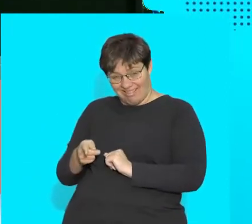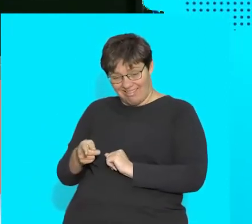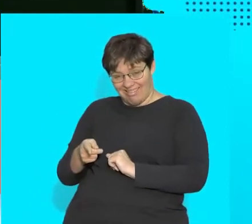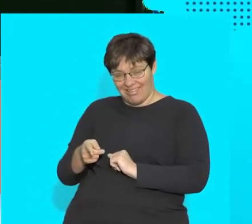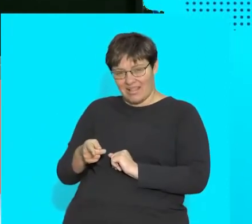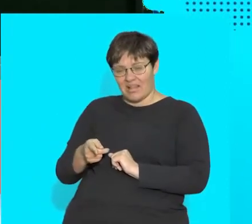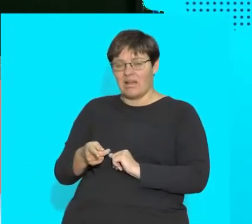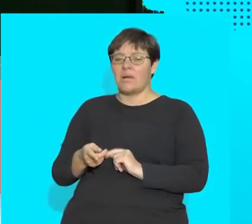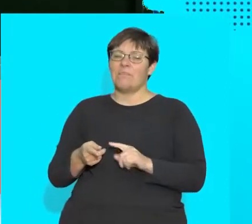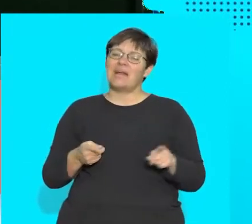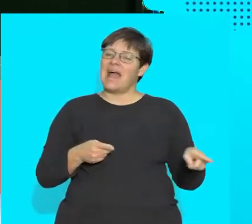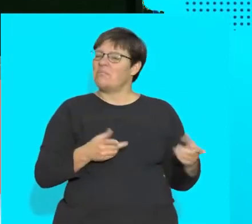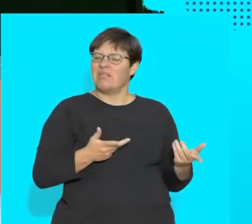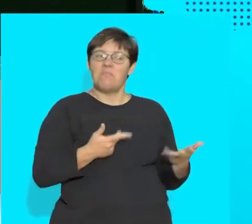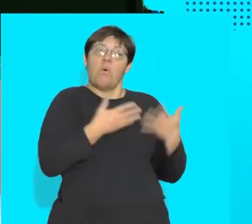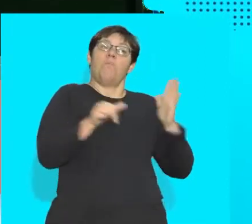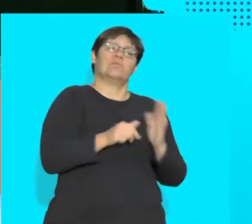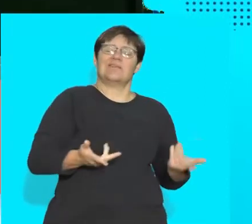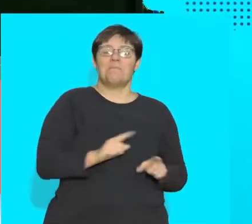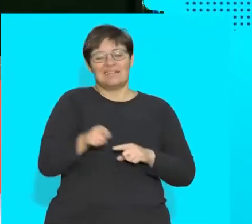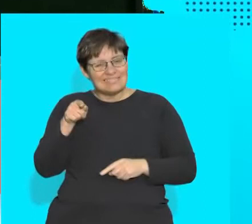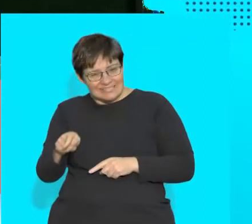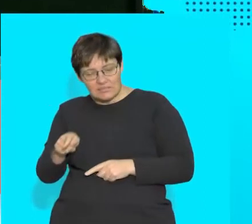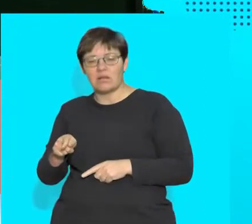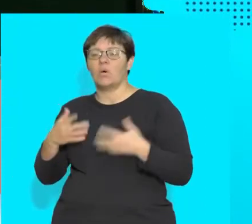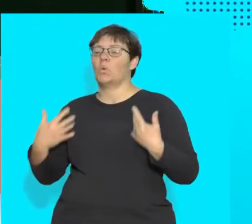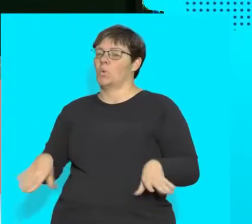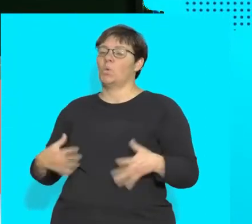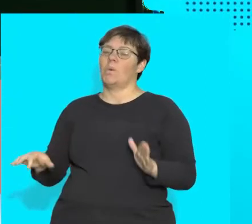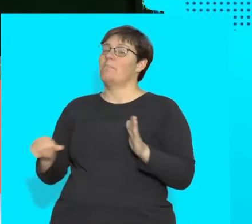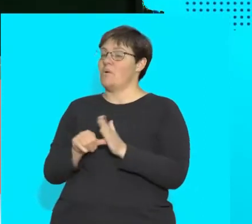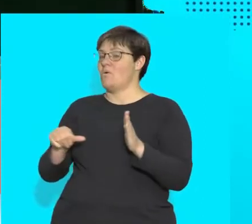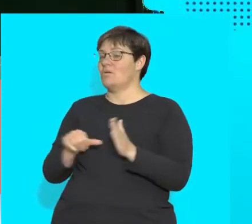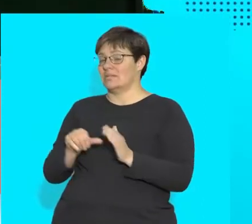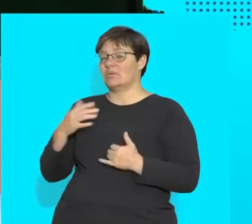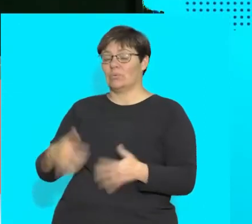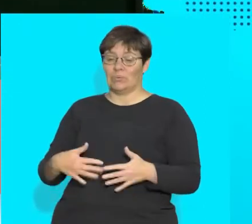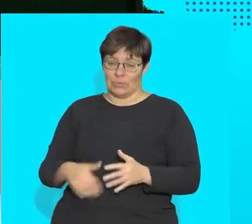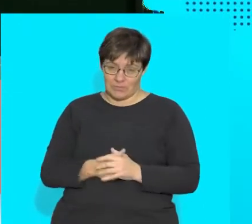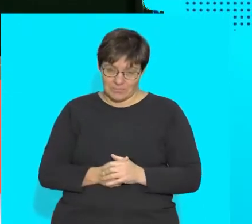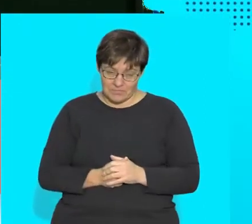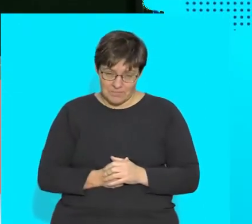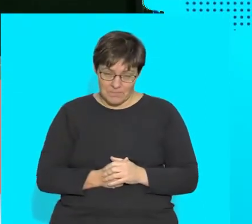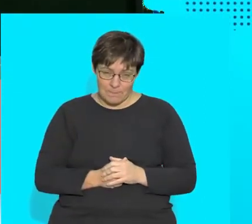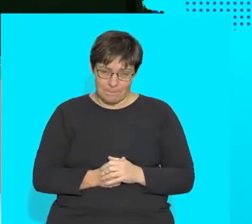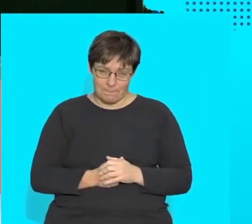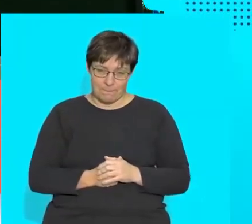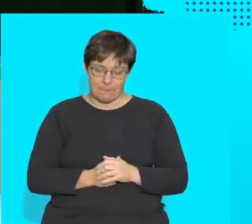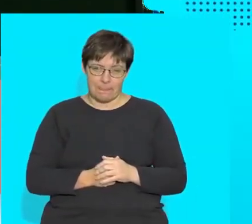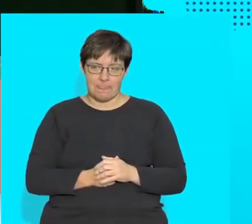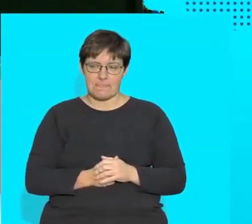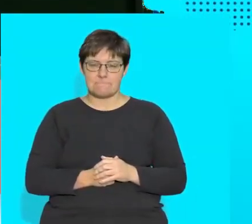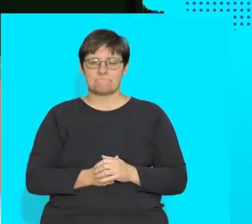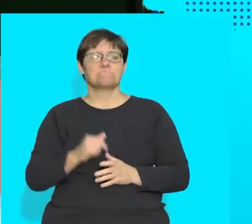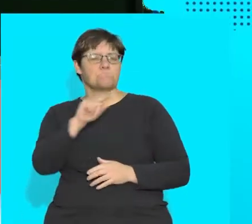to play in the plant than animal, but in the plant cell itself, the vacuole plays a really important